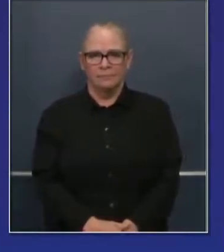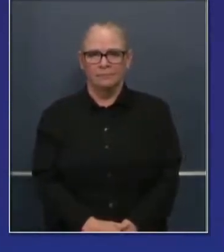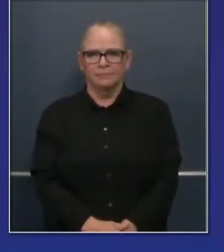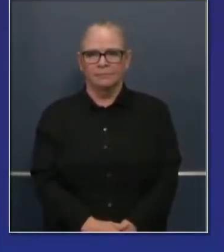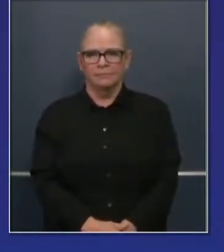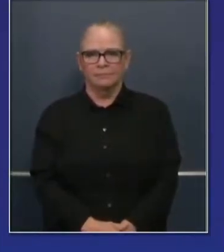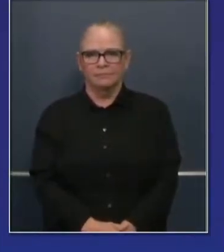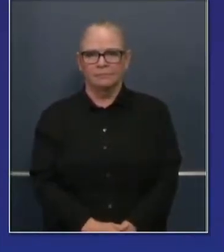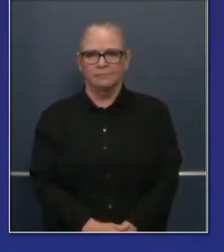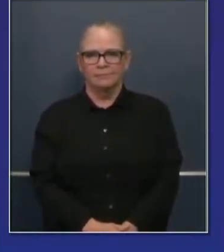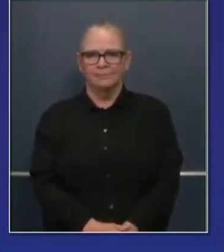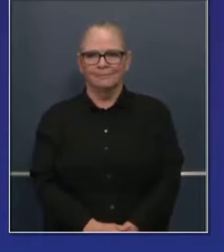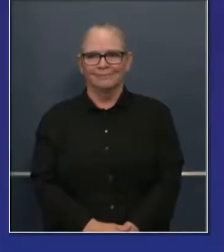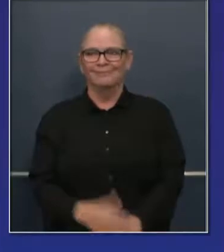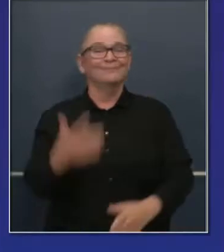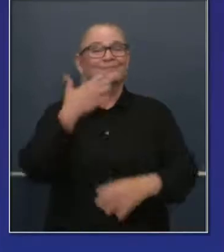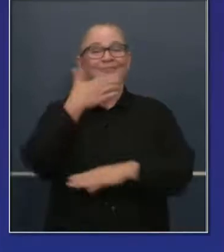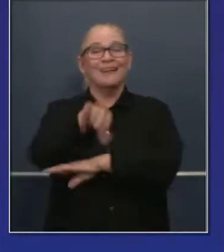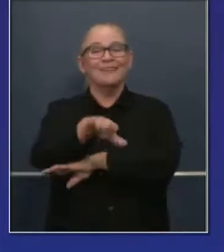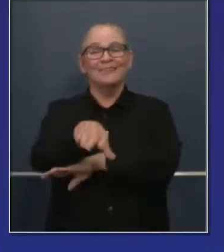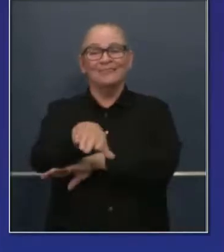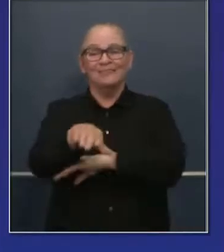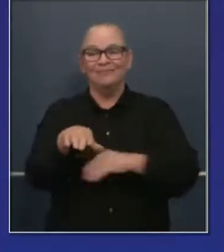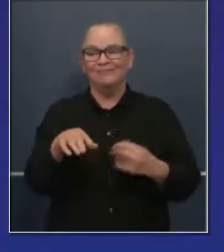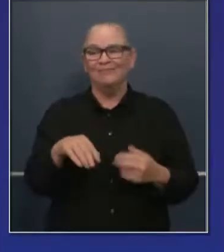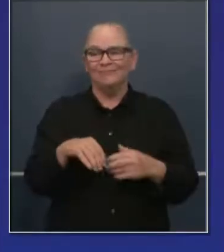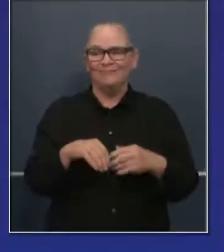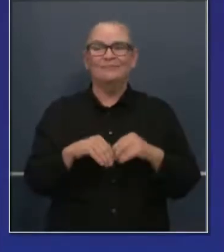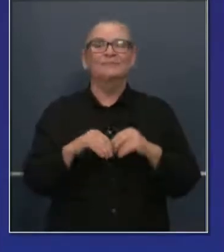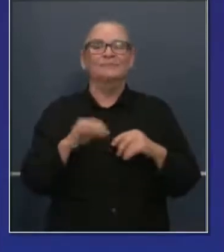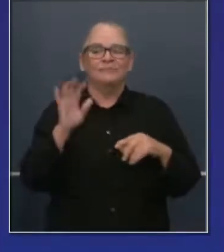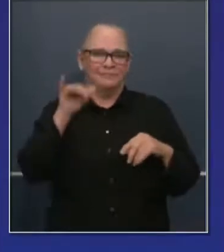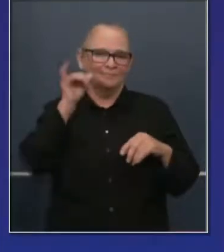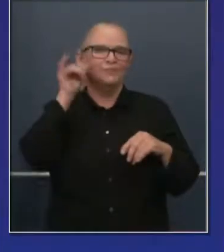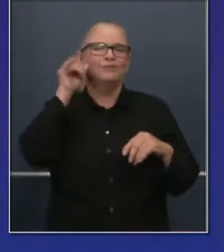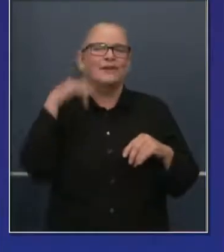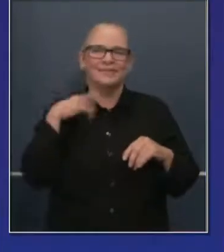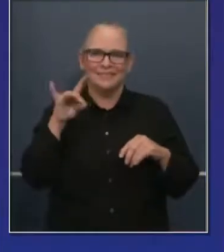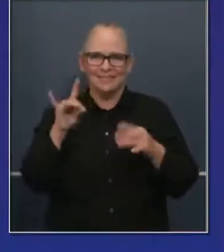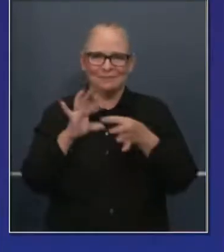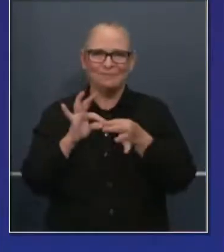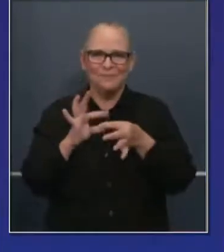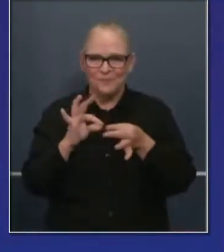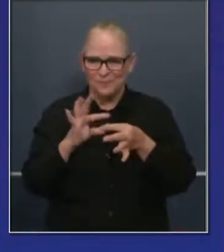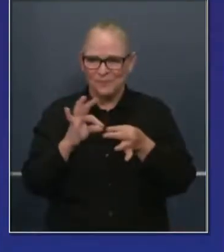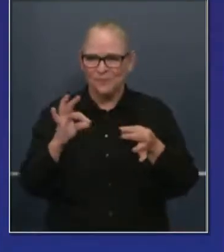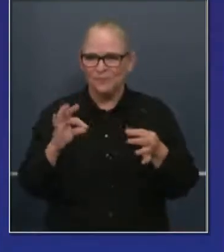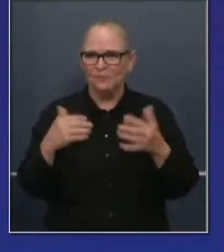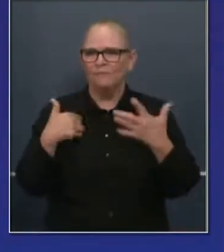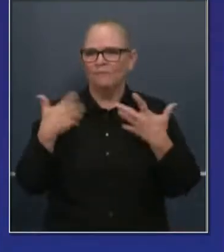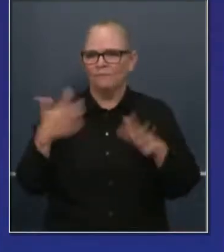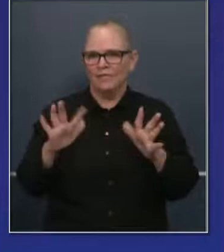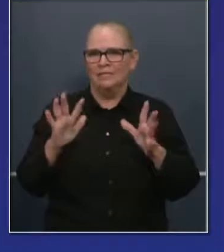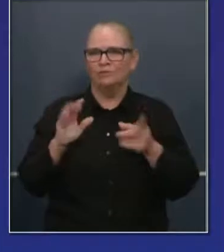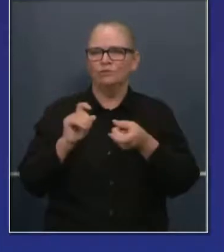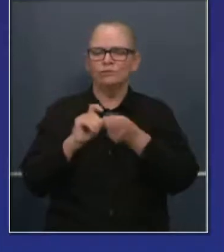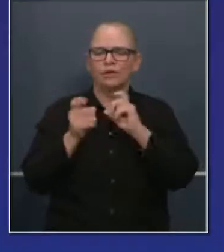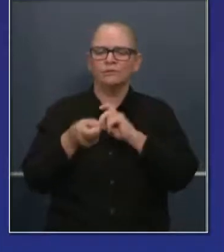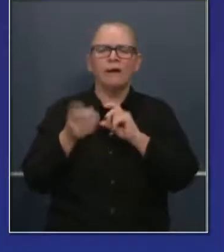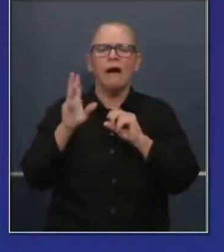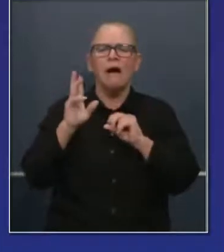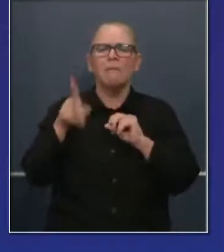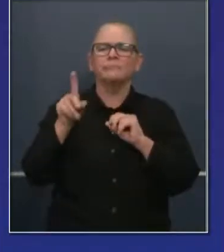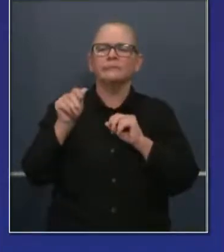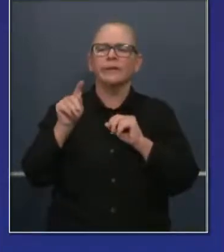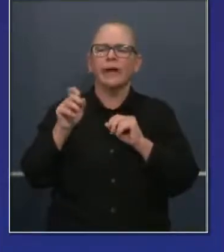Good afternoon, and thank you, Governor. Yes, yesterday we updated our tiers, as we do every Tuesday, and moved